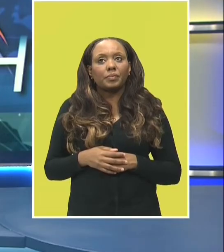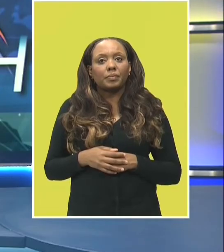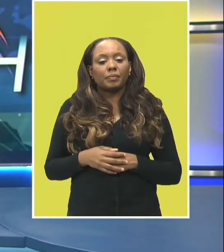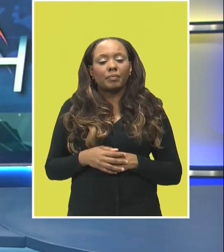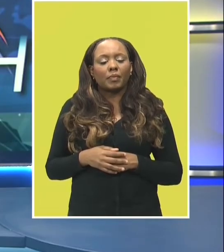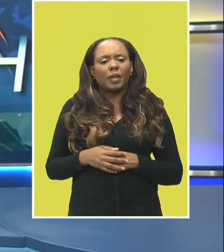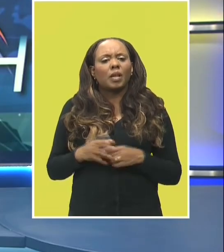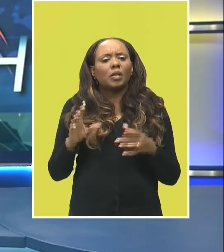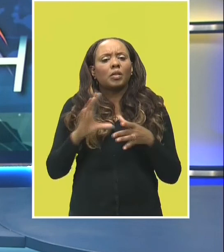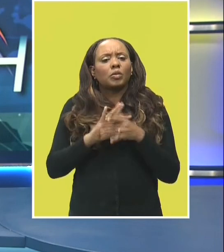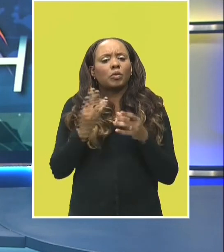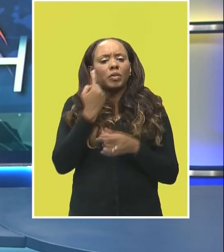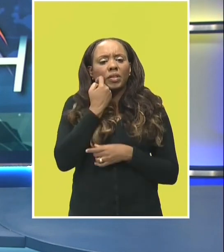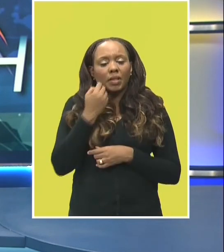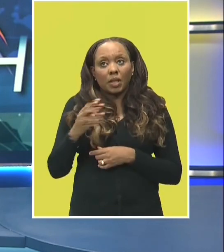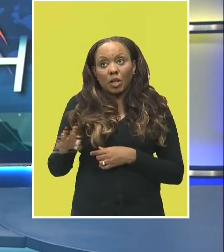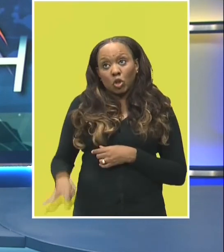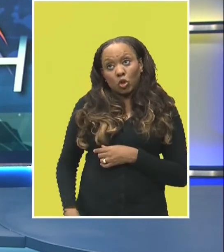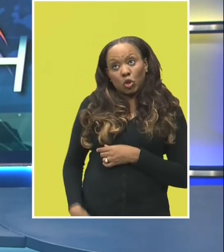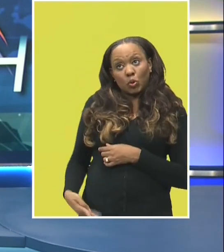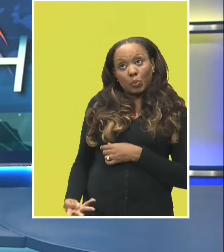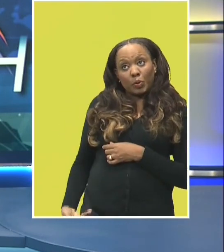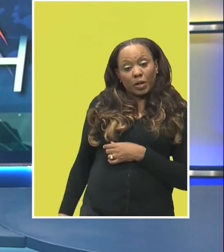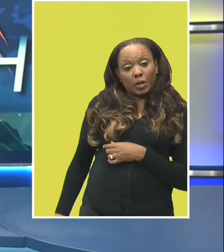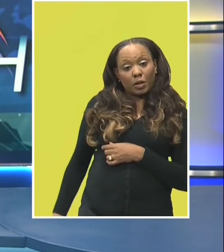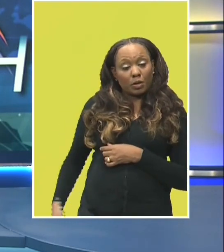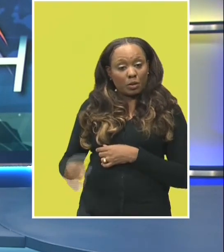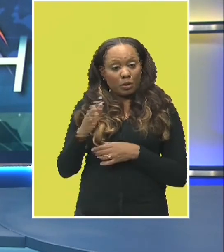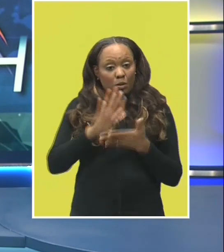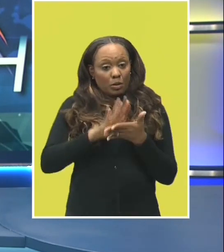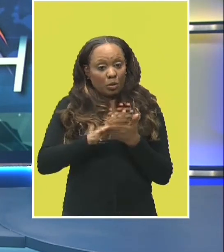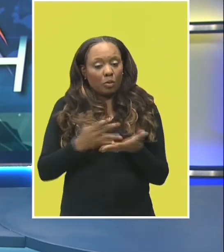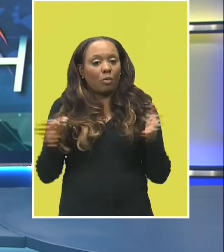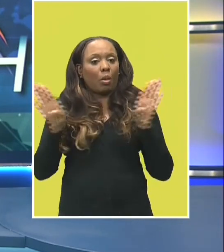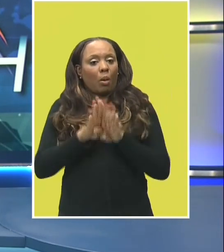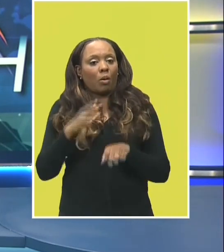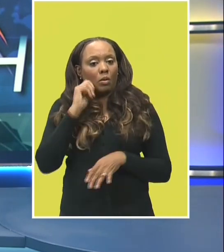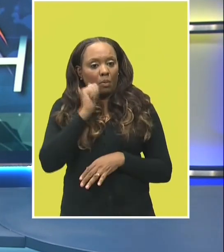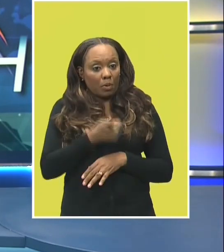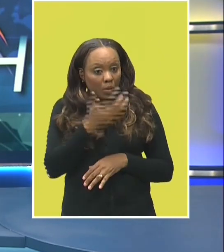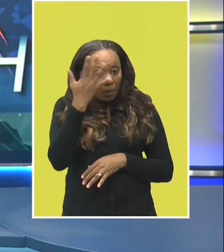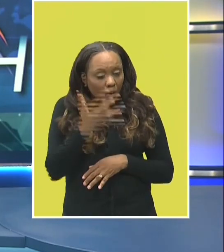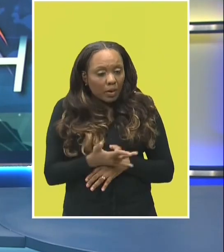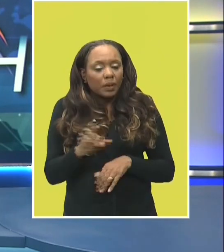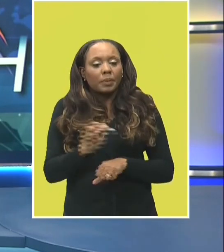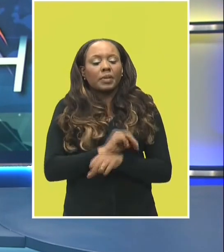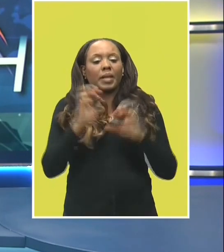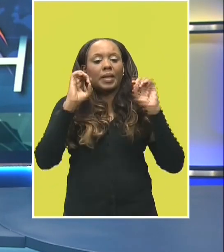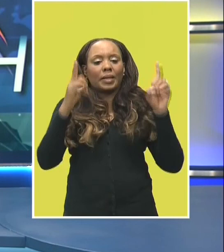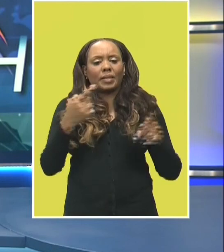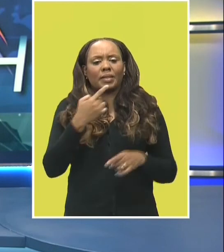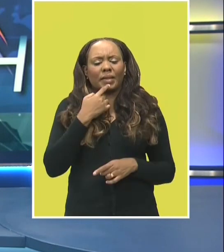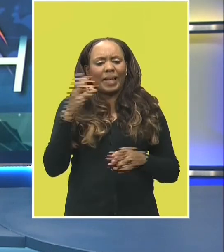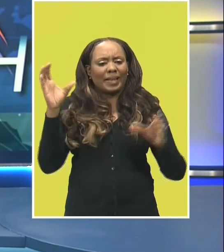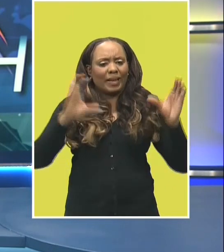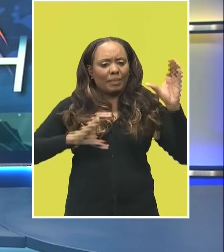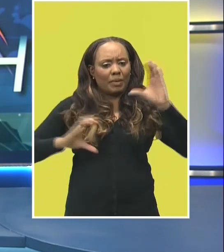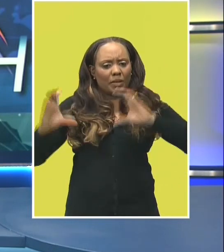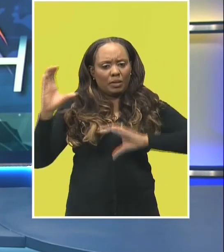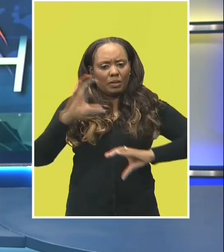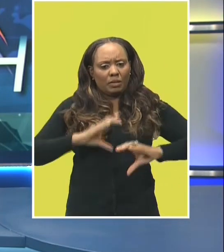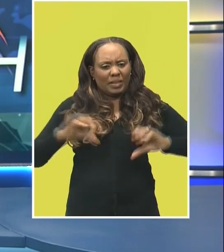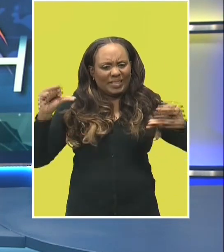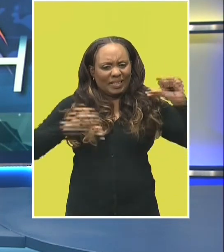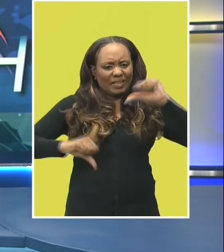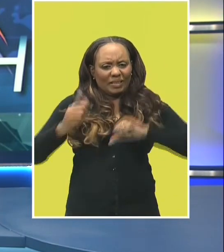And this story just in, the Springer Memorial School will be closed tomorrow. That's according to the Ministry of Education. A chemical smell